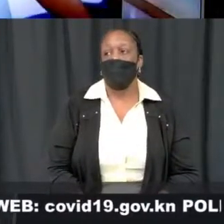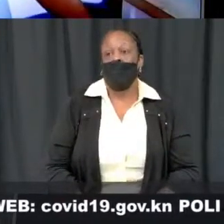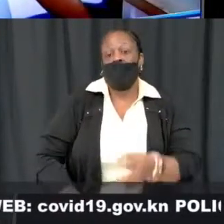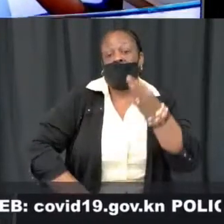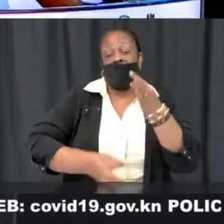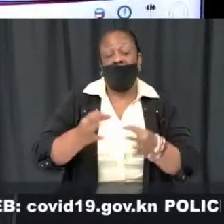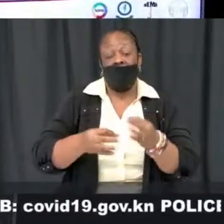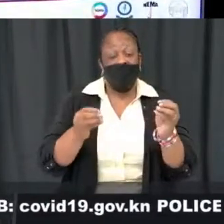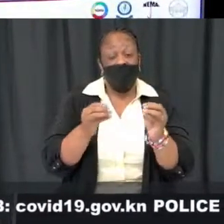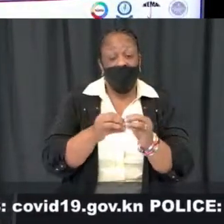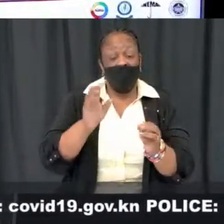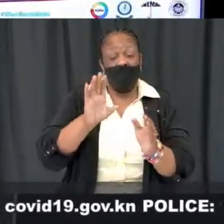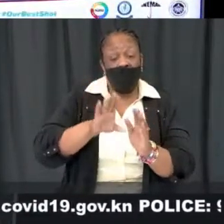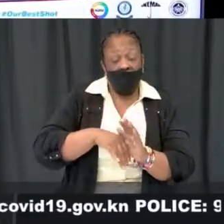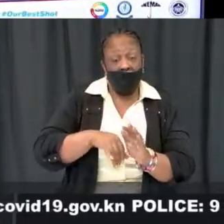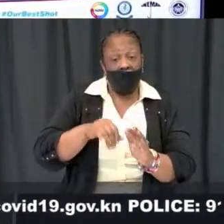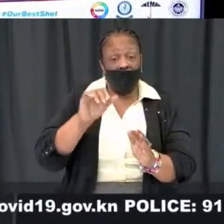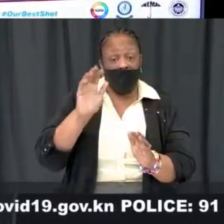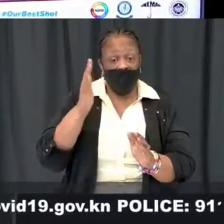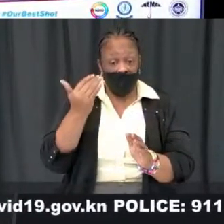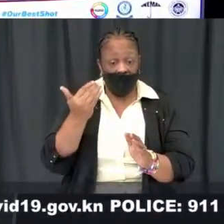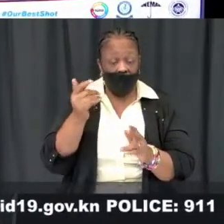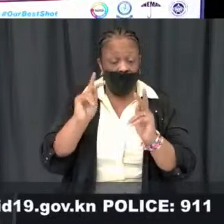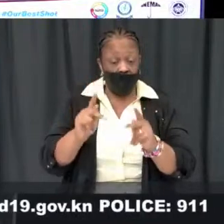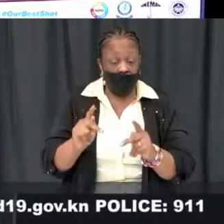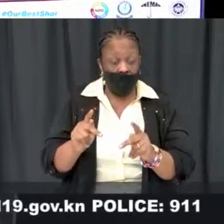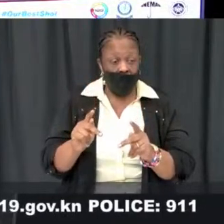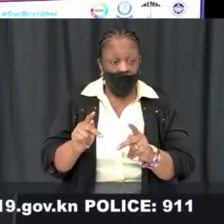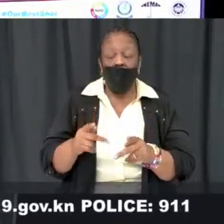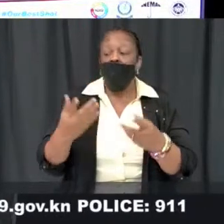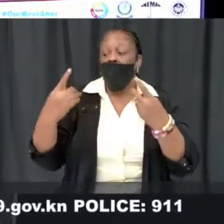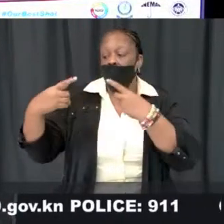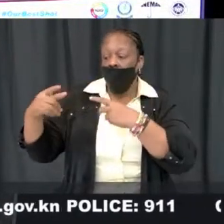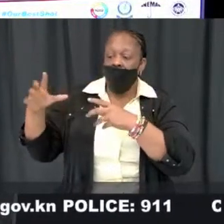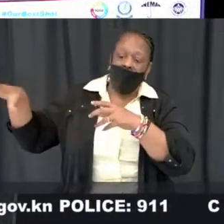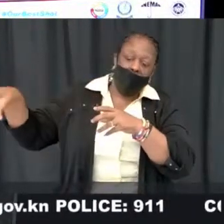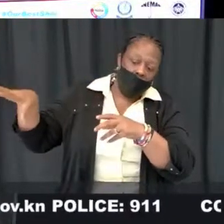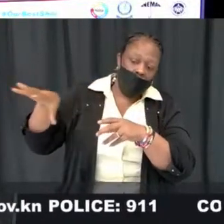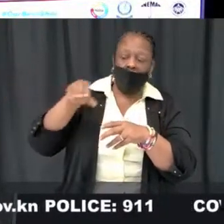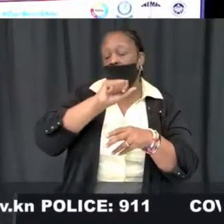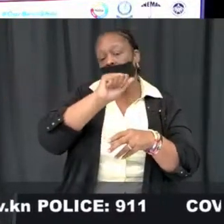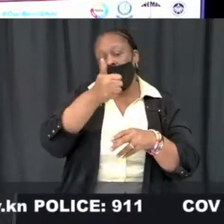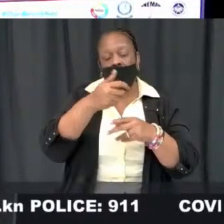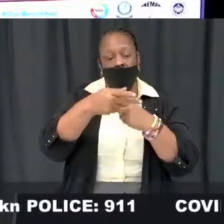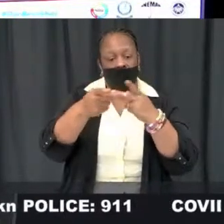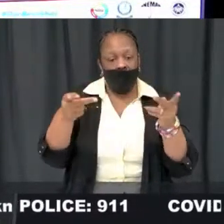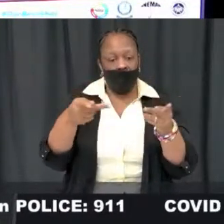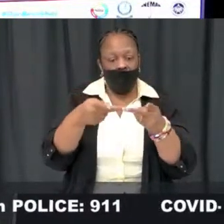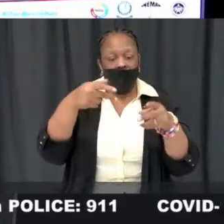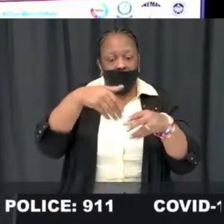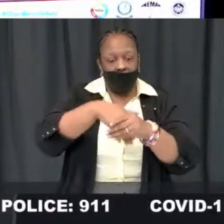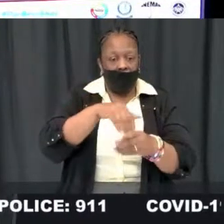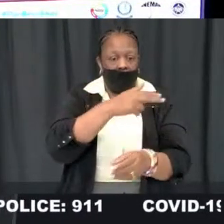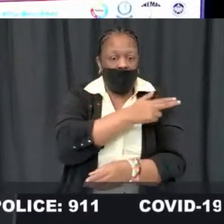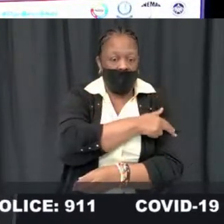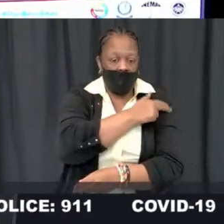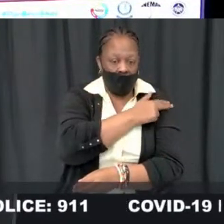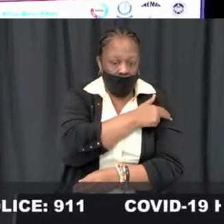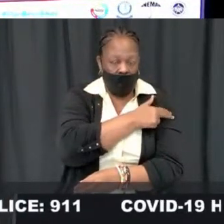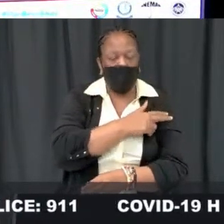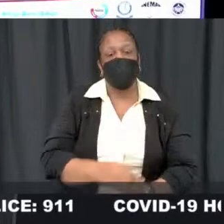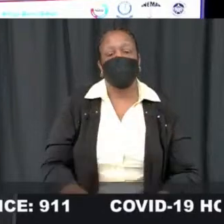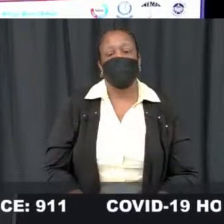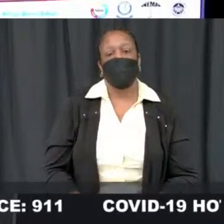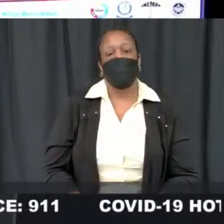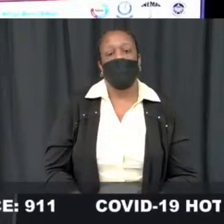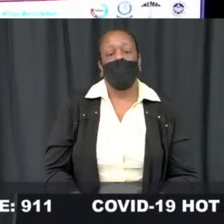almost 99% of our doctors are vaccinated and they have the appropriate PPEs when they're